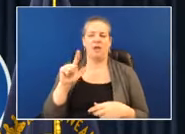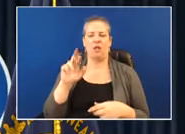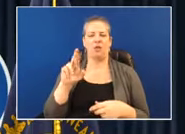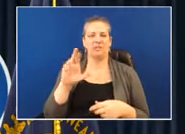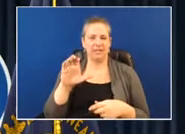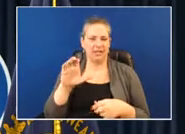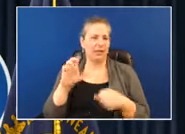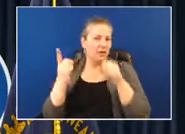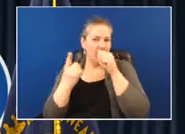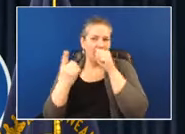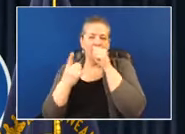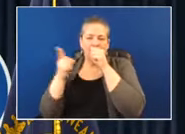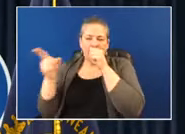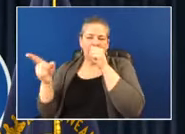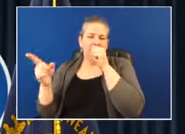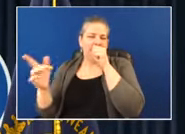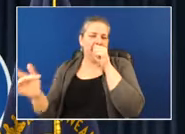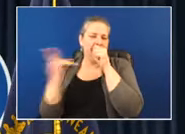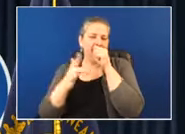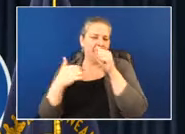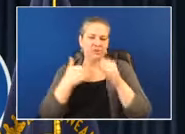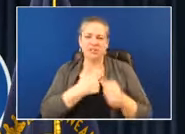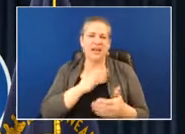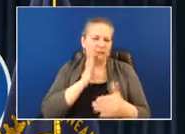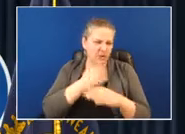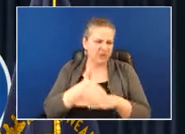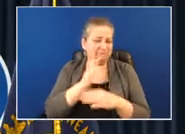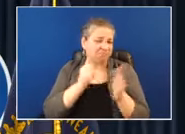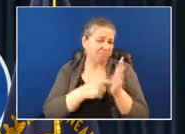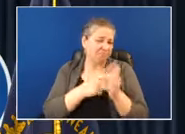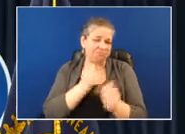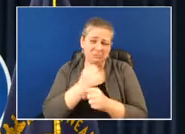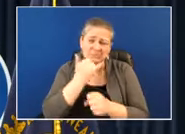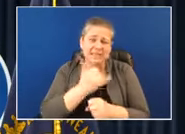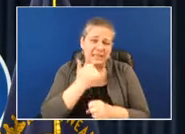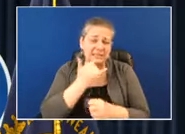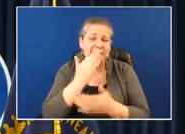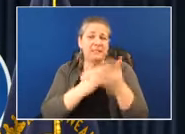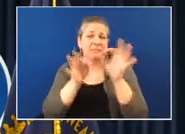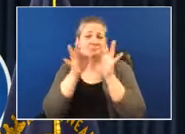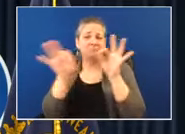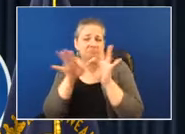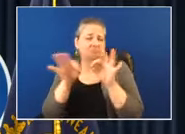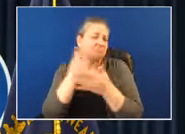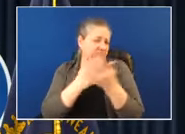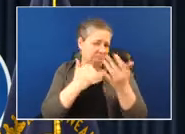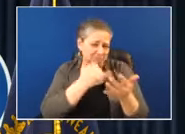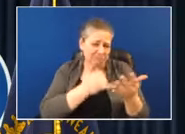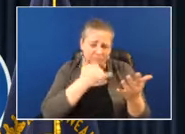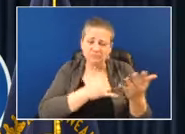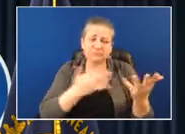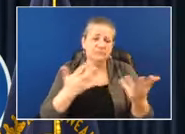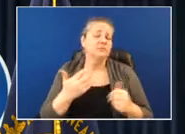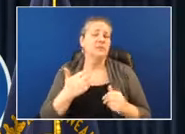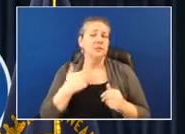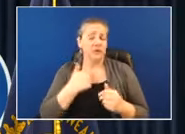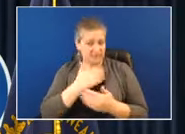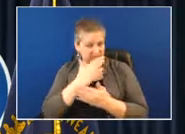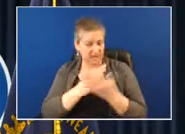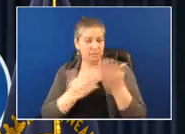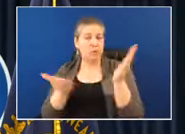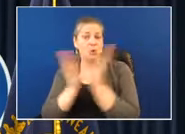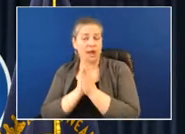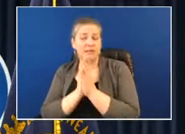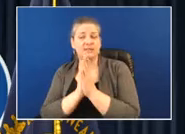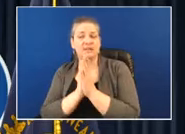afterwards because we all make mistakes in statements or documents. And so we've even had some requests both from